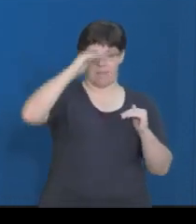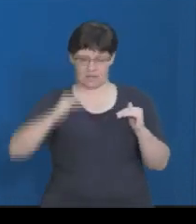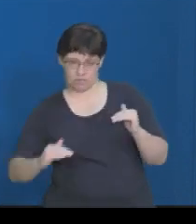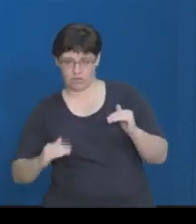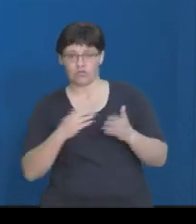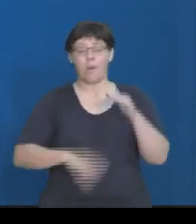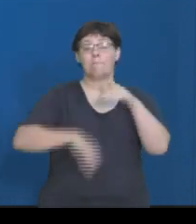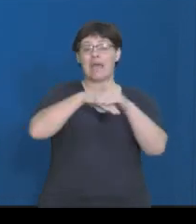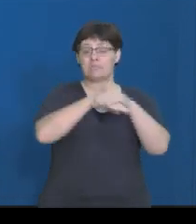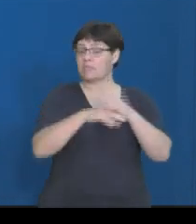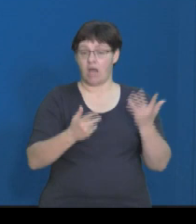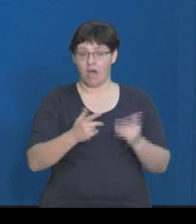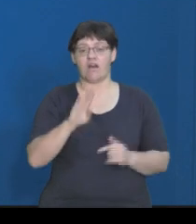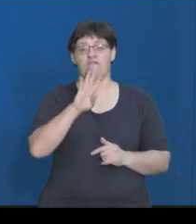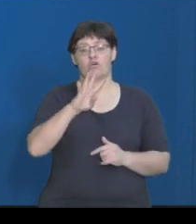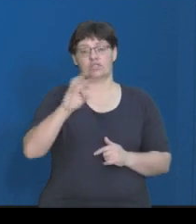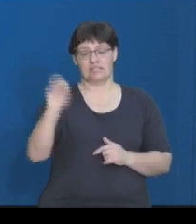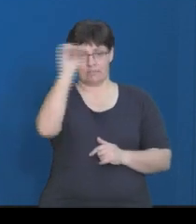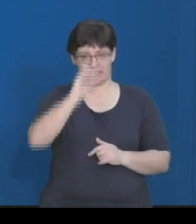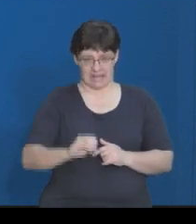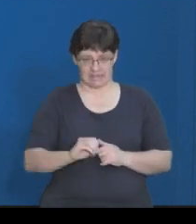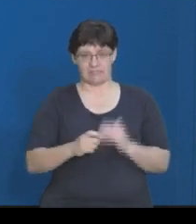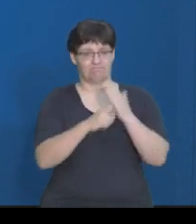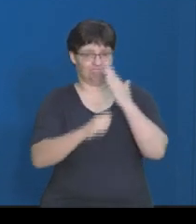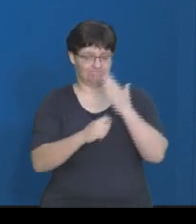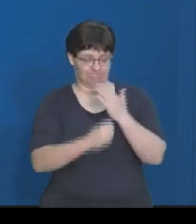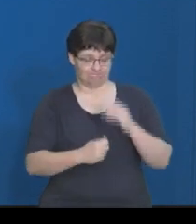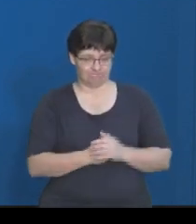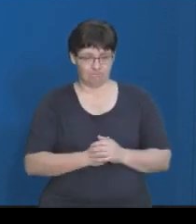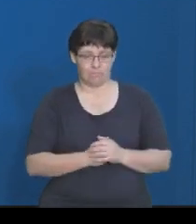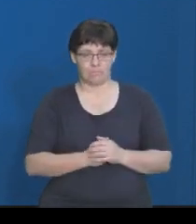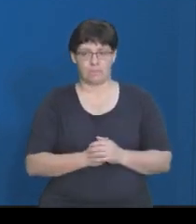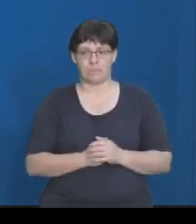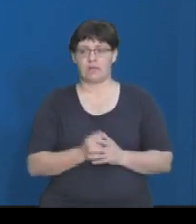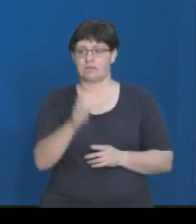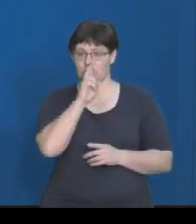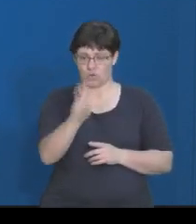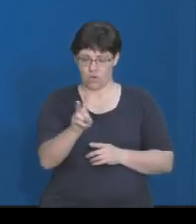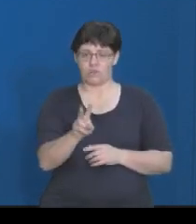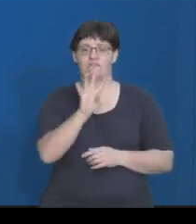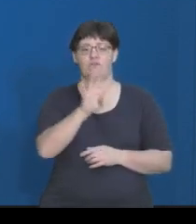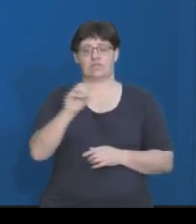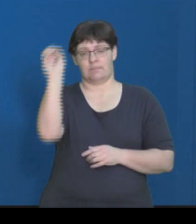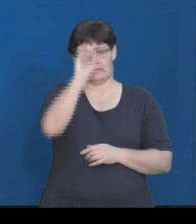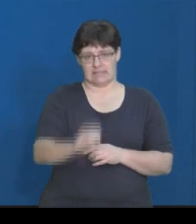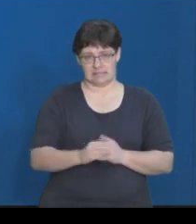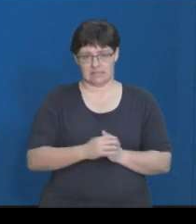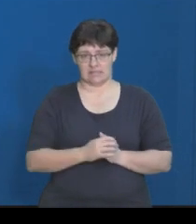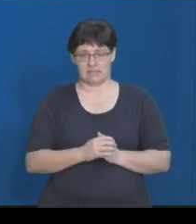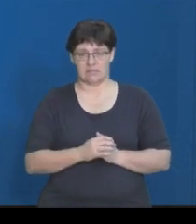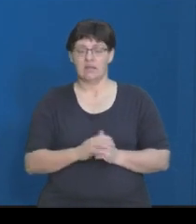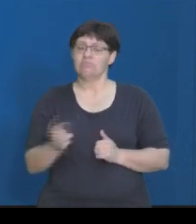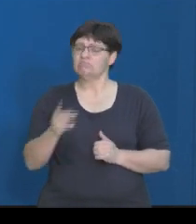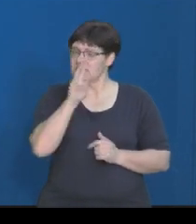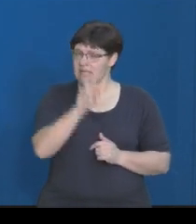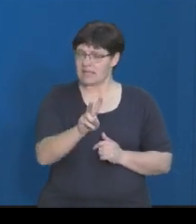maximum there is at a tax rate of 40%. Now let's look at the answer. The answer is 40%. Again,